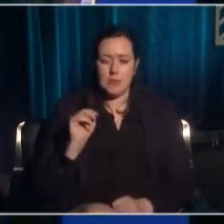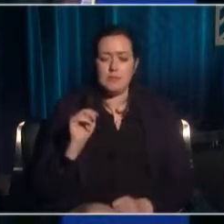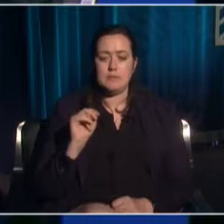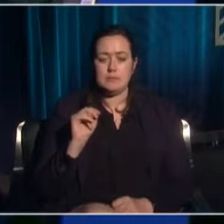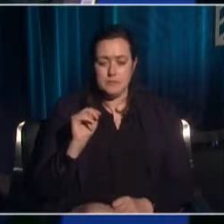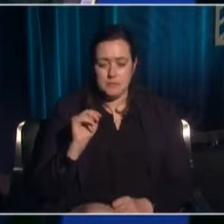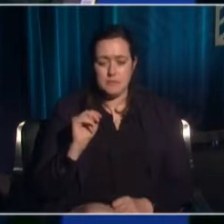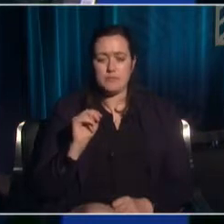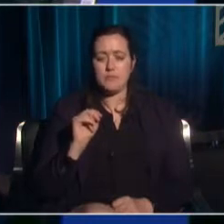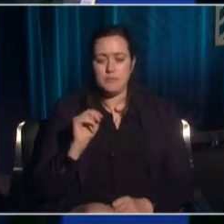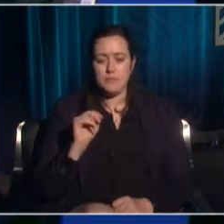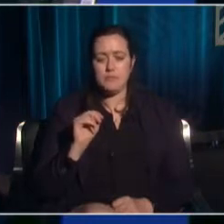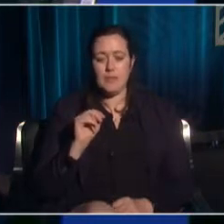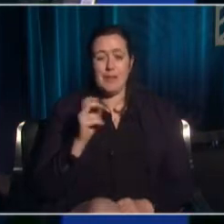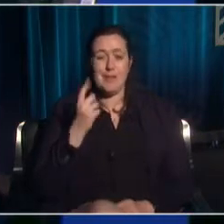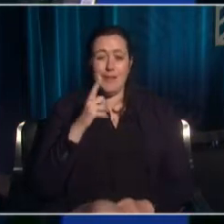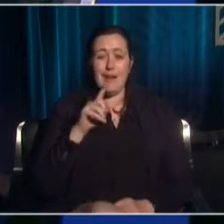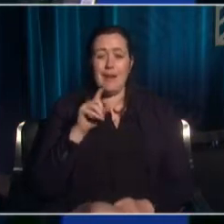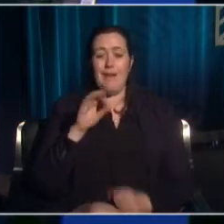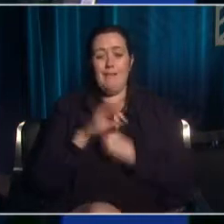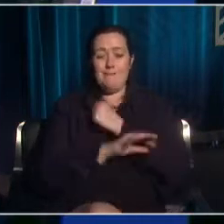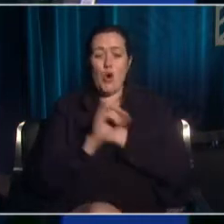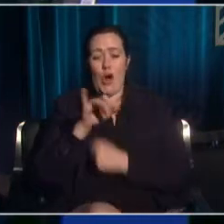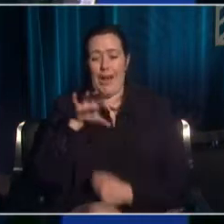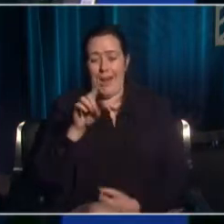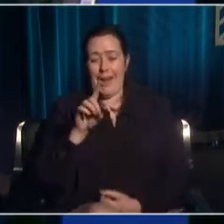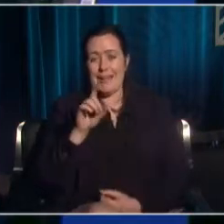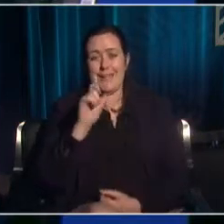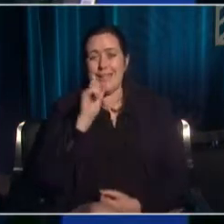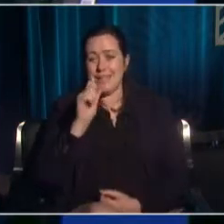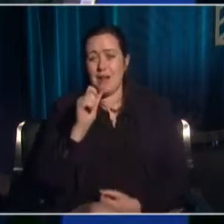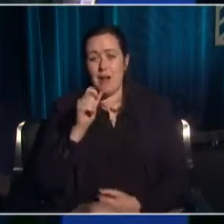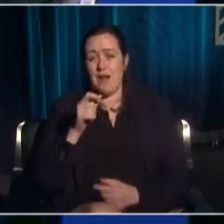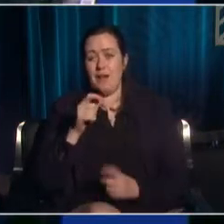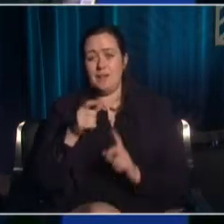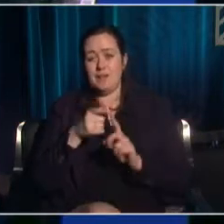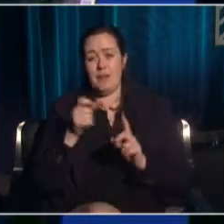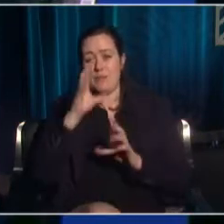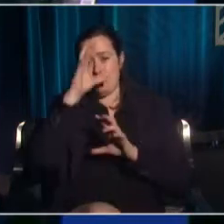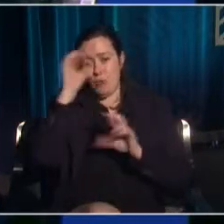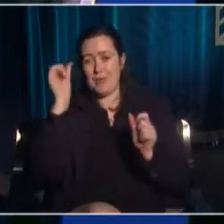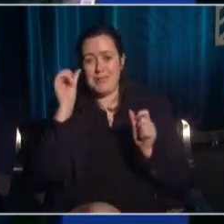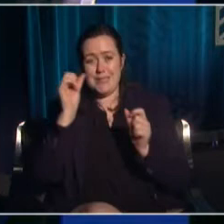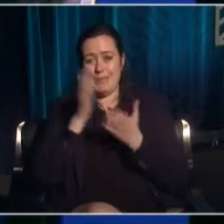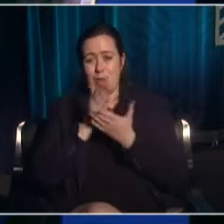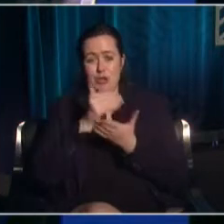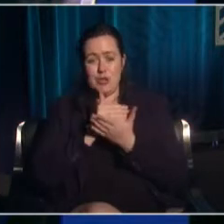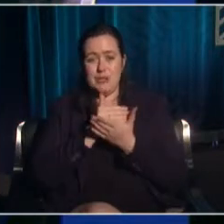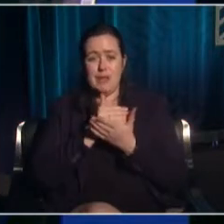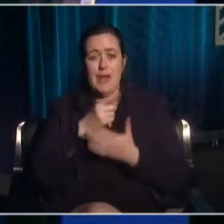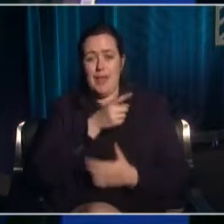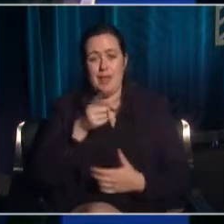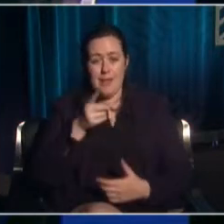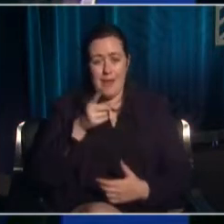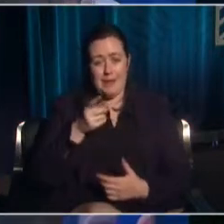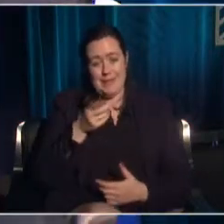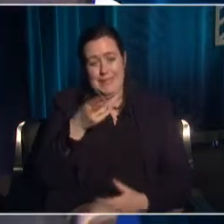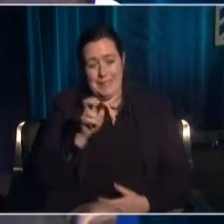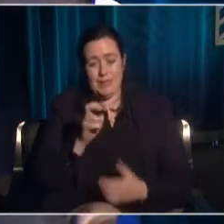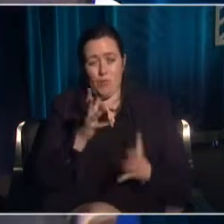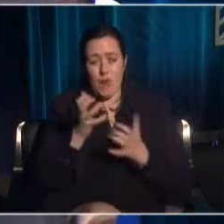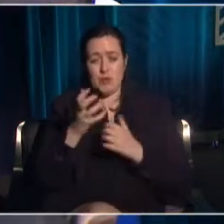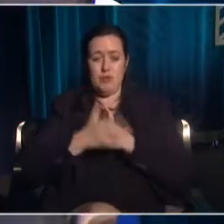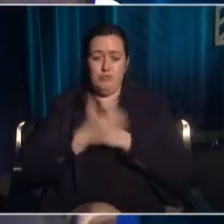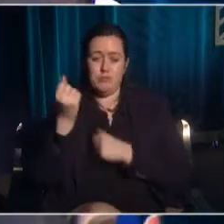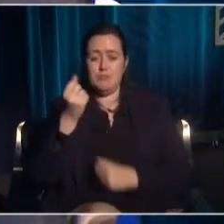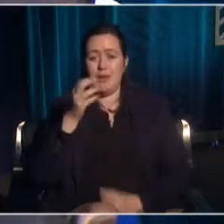the Congress, not by the President. The President's budget request plans to rip $9 billion out of life-saving America. But if you're Congress, you're scared. You see a president that's